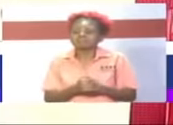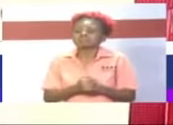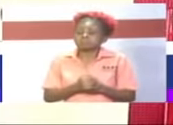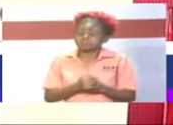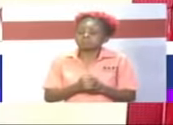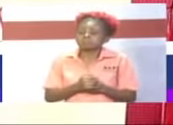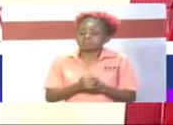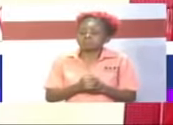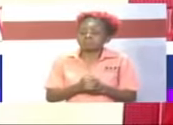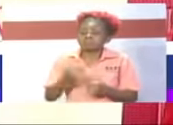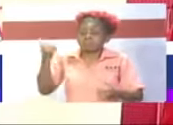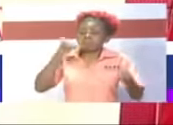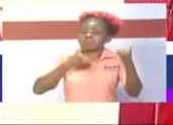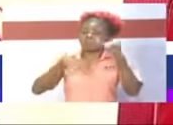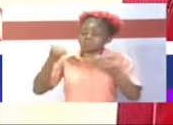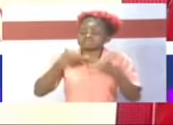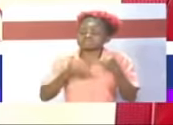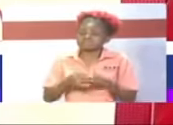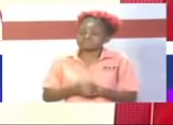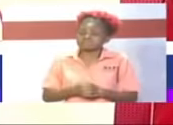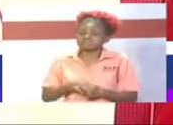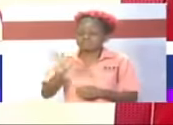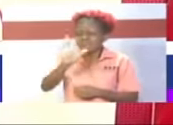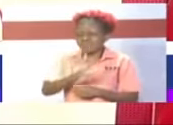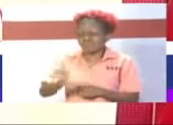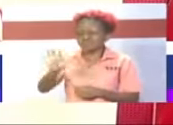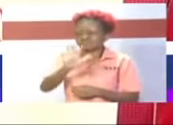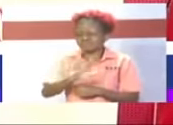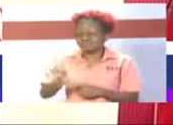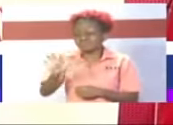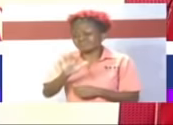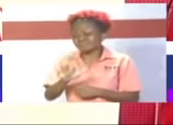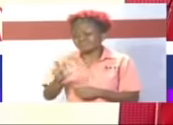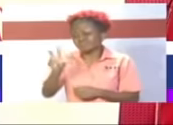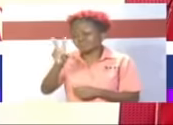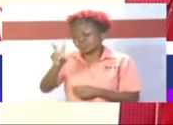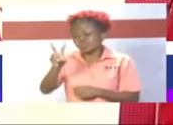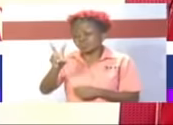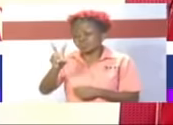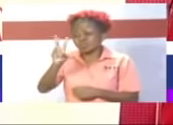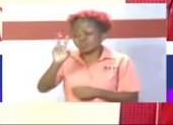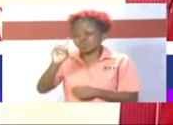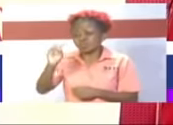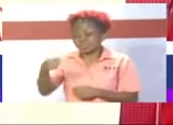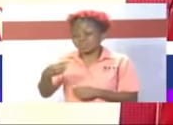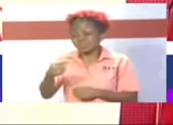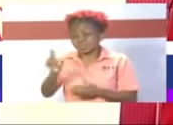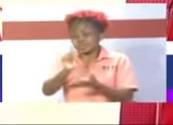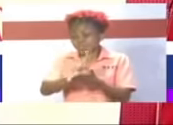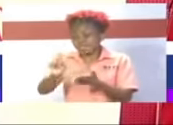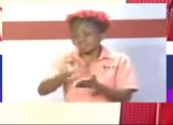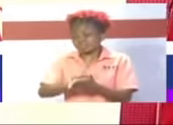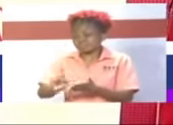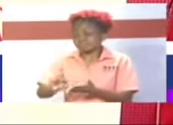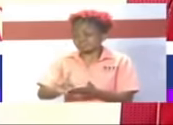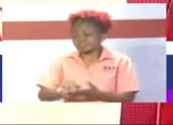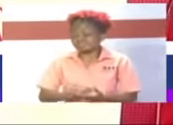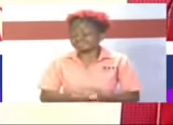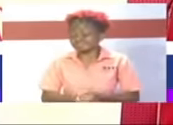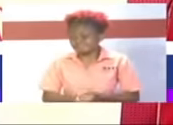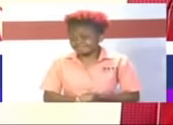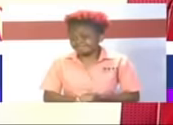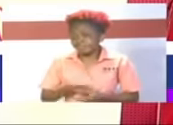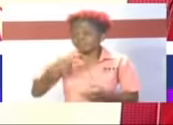uptake on an average is a little over 2,000 a week, and we just started, so